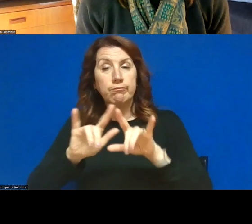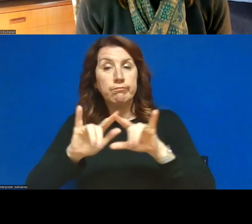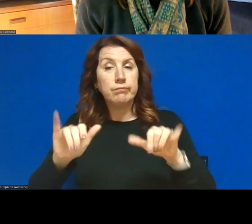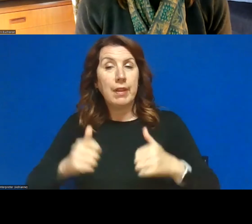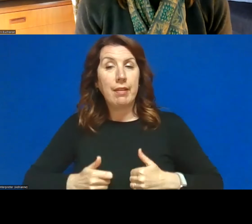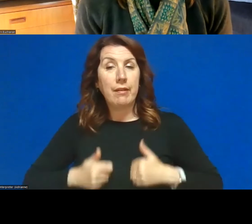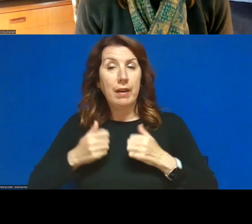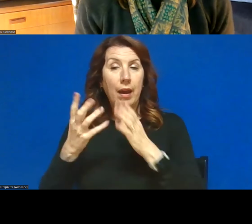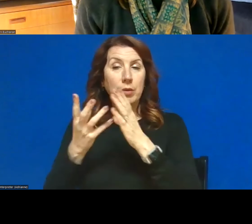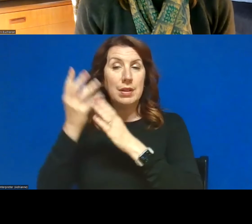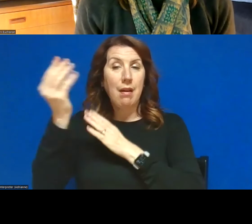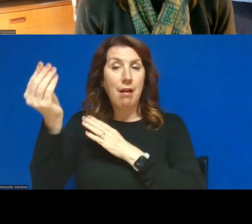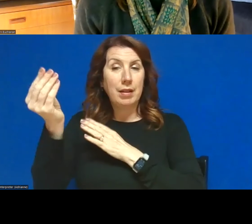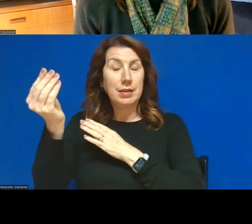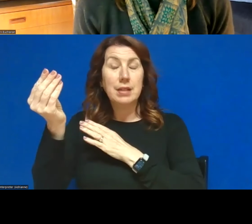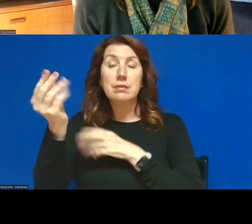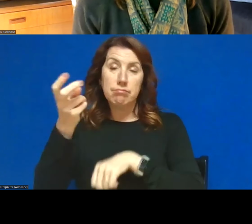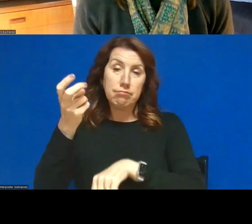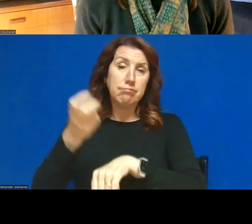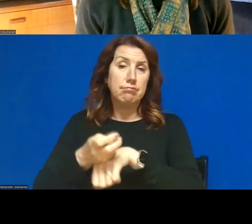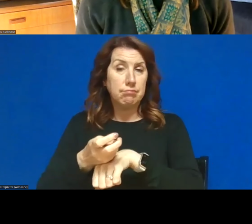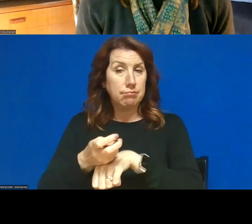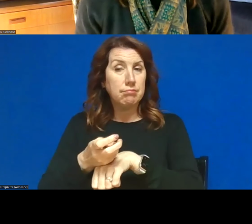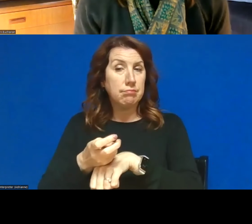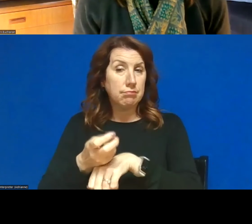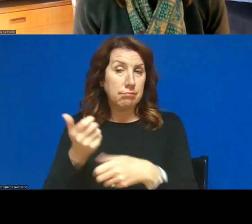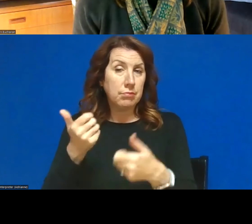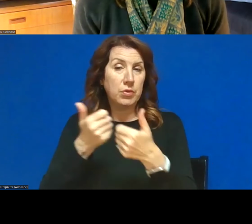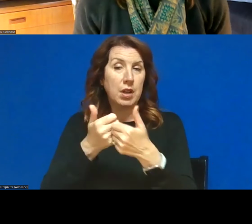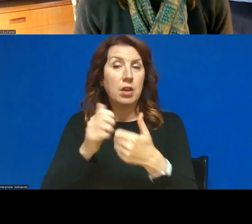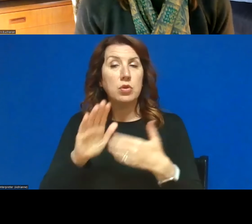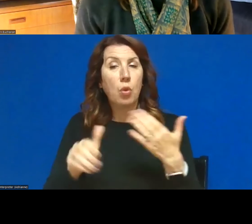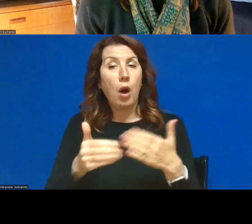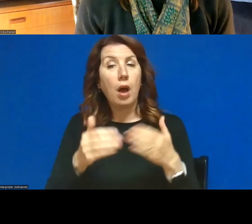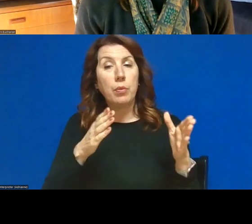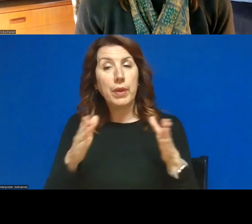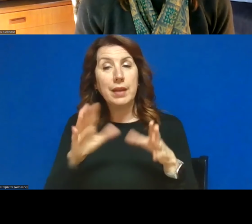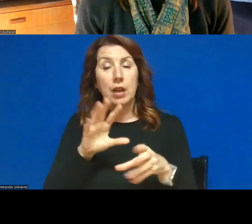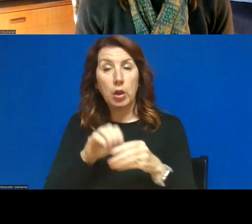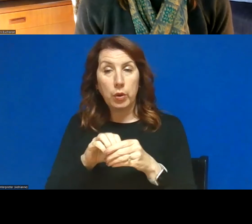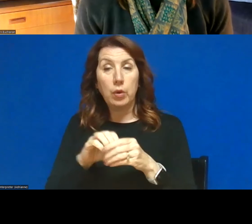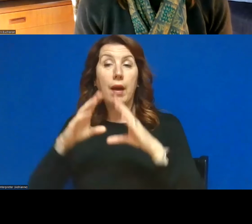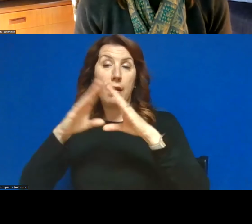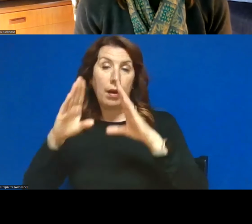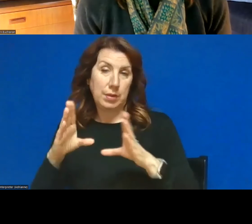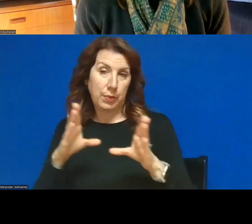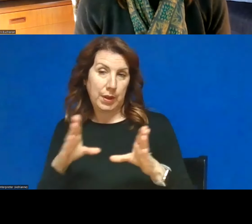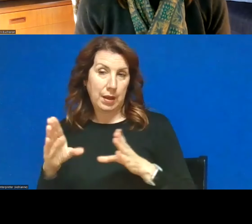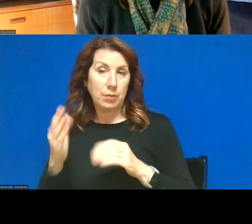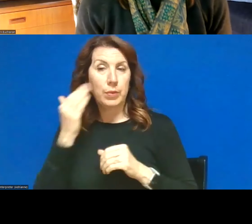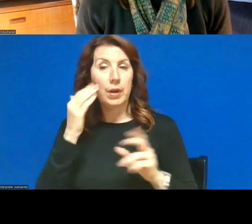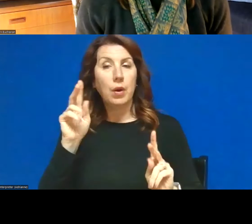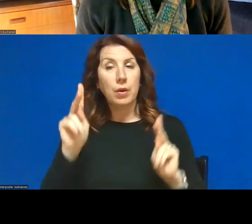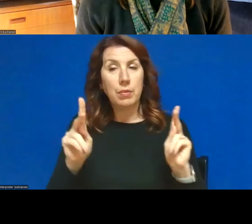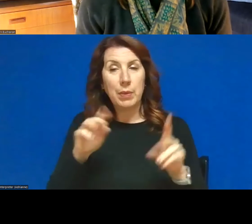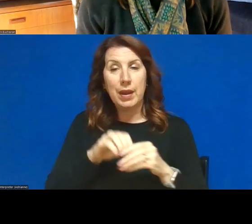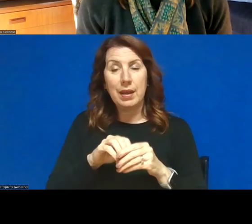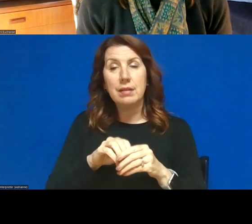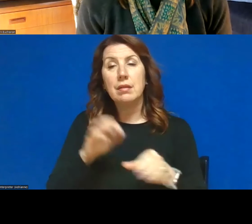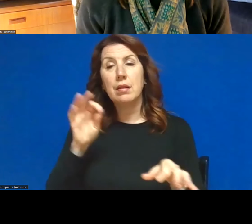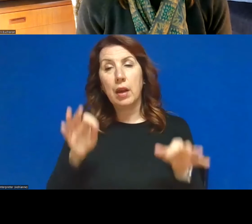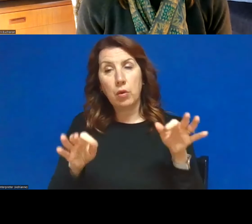outdoors is extremely challenging. So all of the care plans will include a housing plan. We know that individuals in Care Court will have